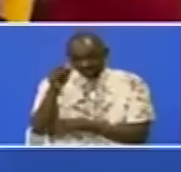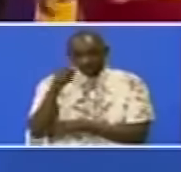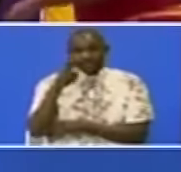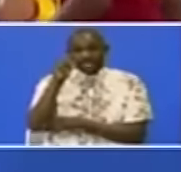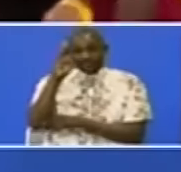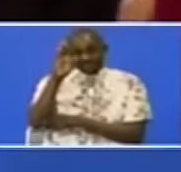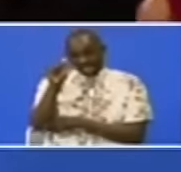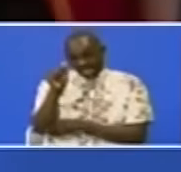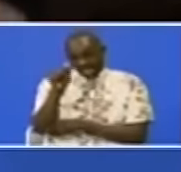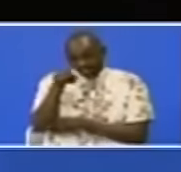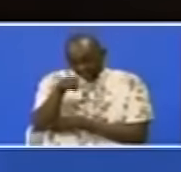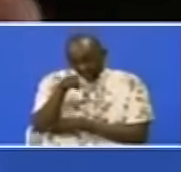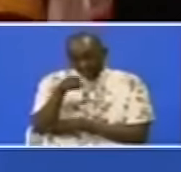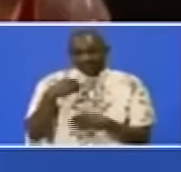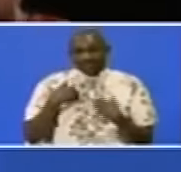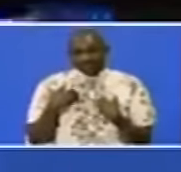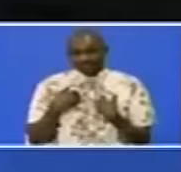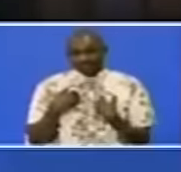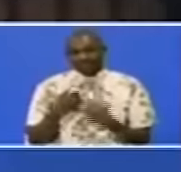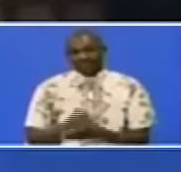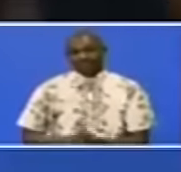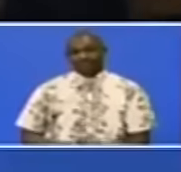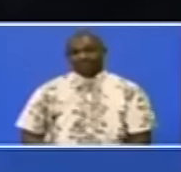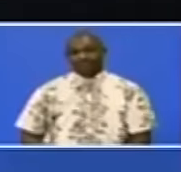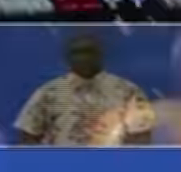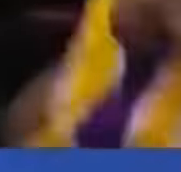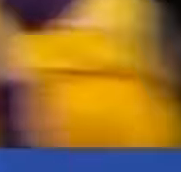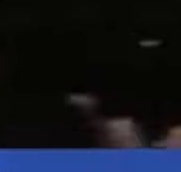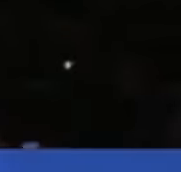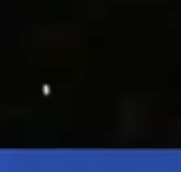court, albeit never in the playoffs.